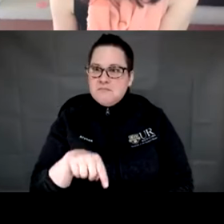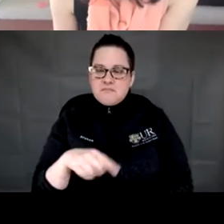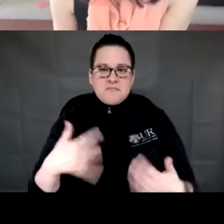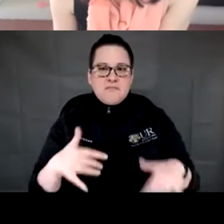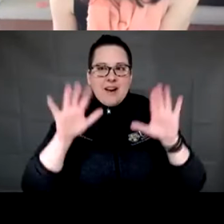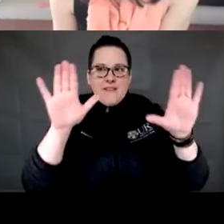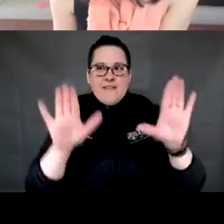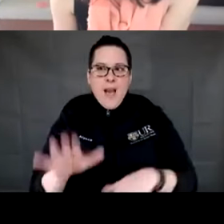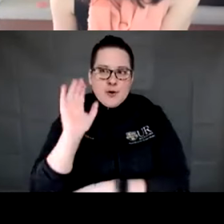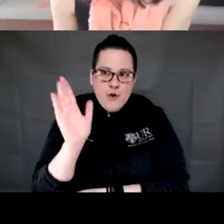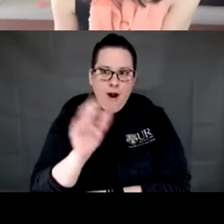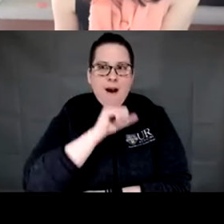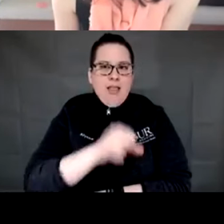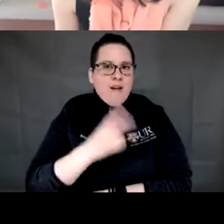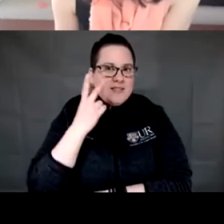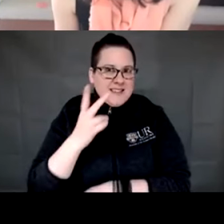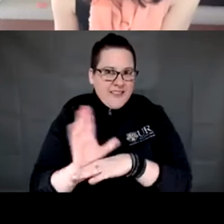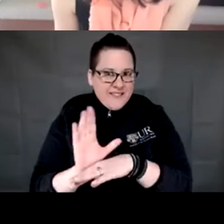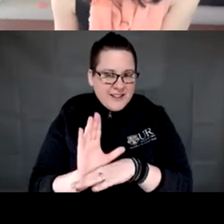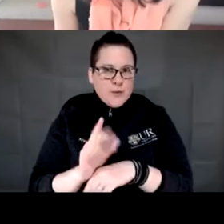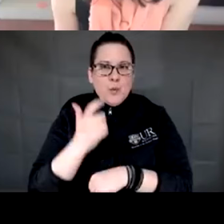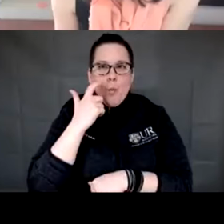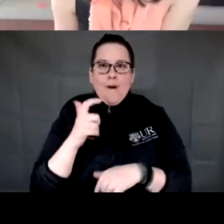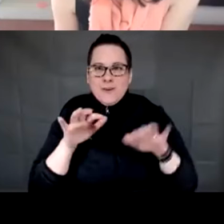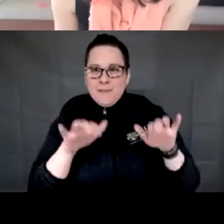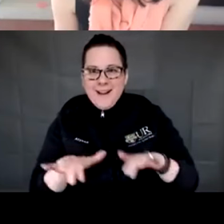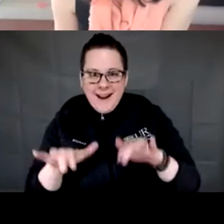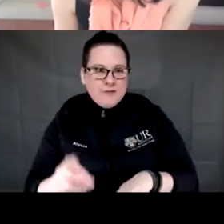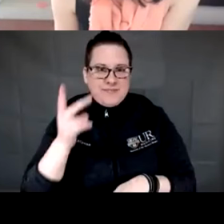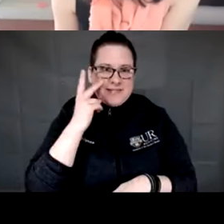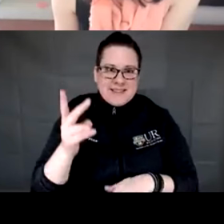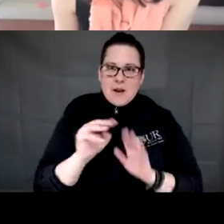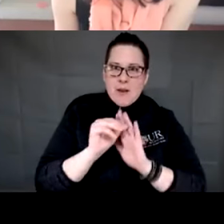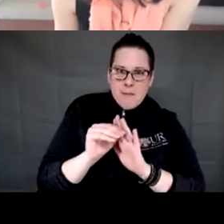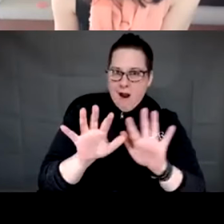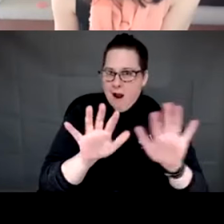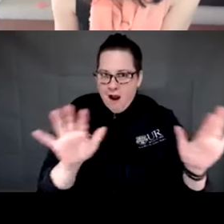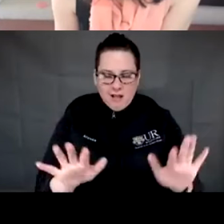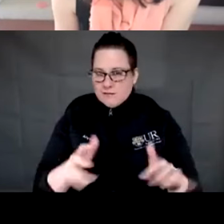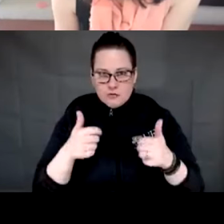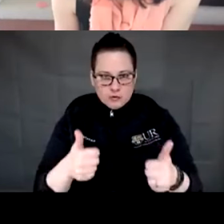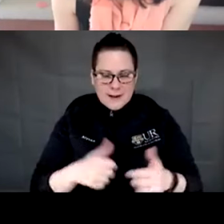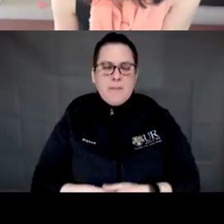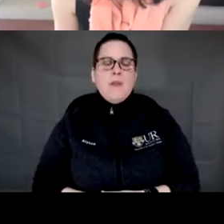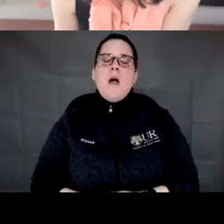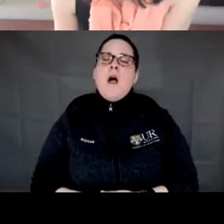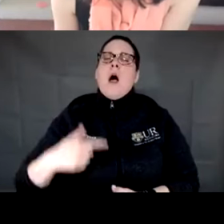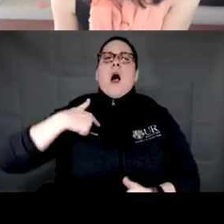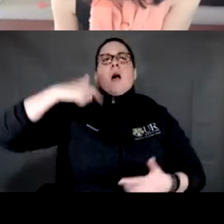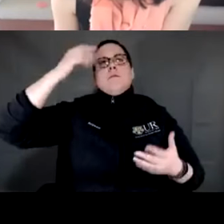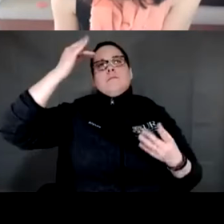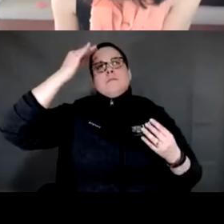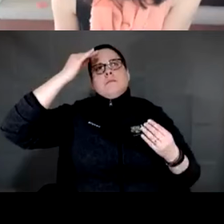fabulous talk. I loved seeing the videos, watching the behavior and seeing the outputs in the models was really great. When I think